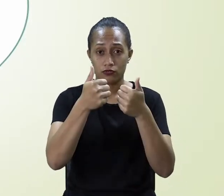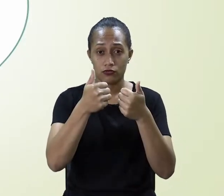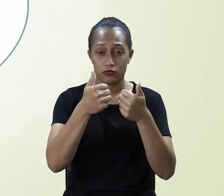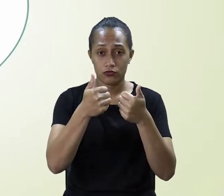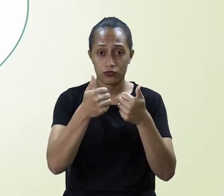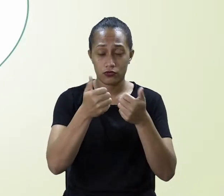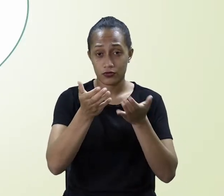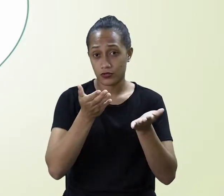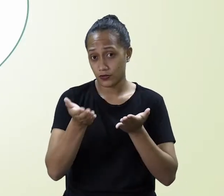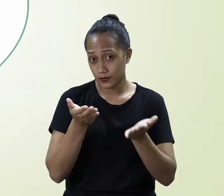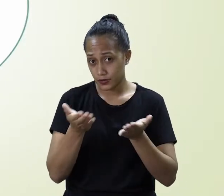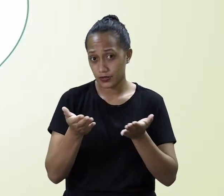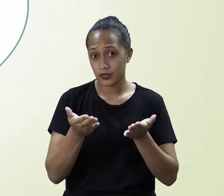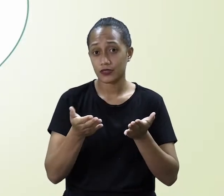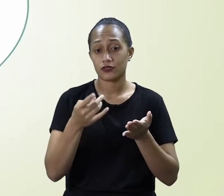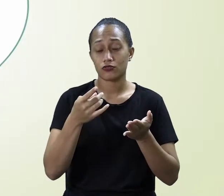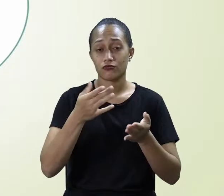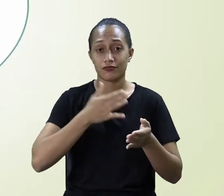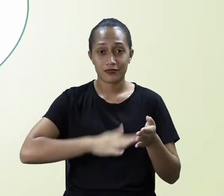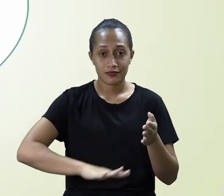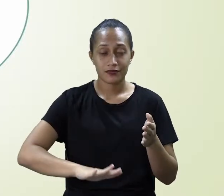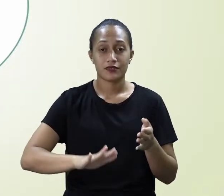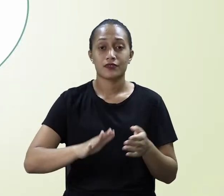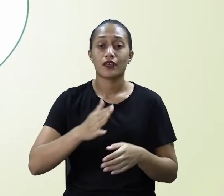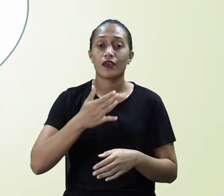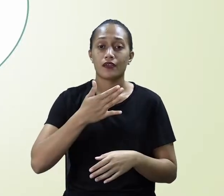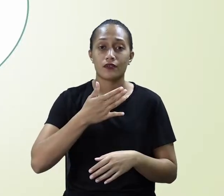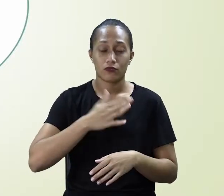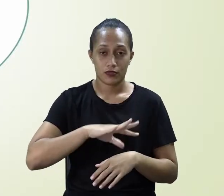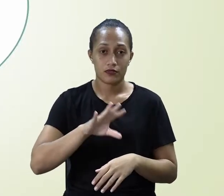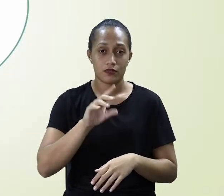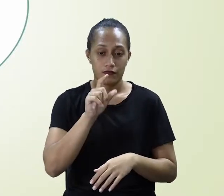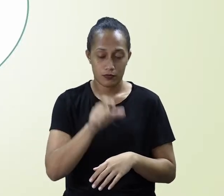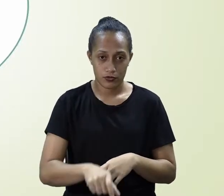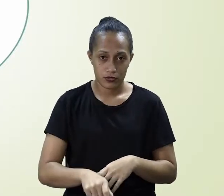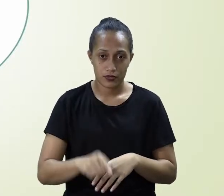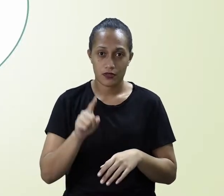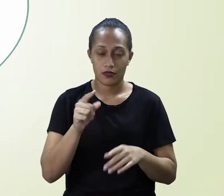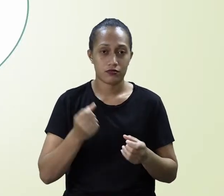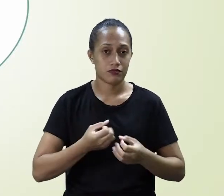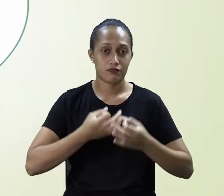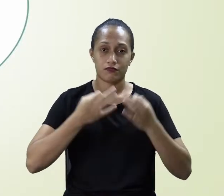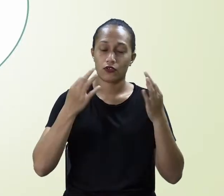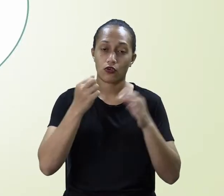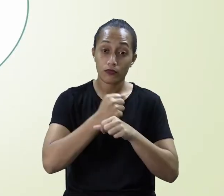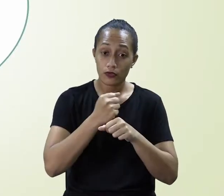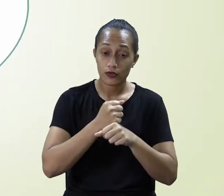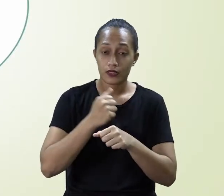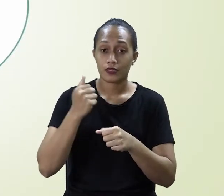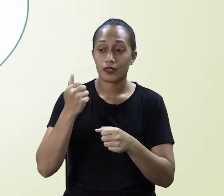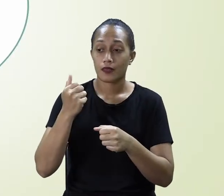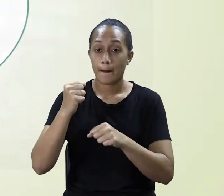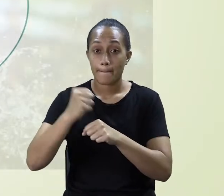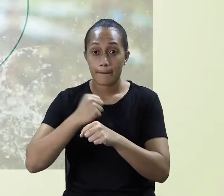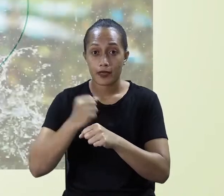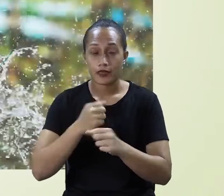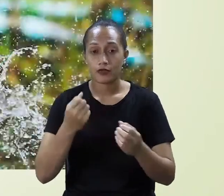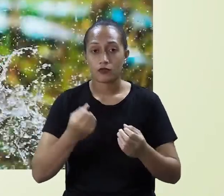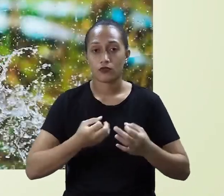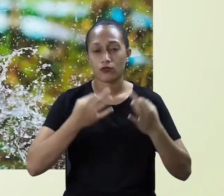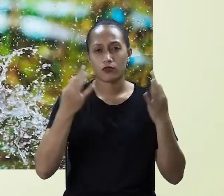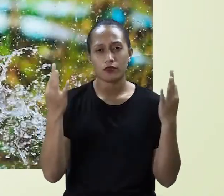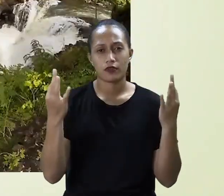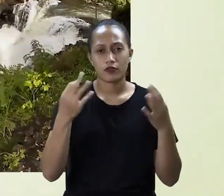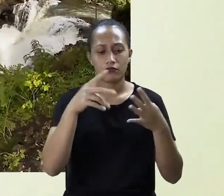as a factor of production. Land as a production factor also includes other natural resources such